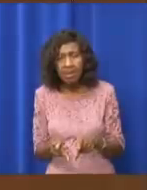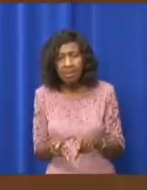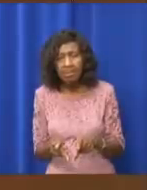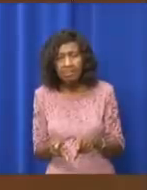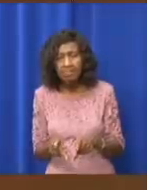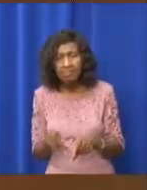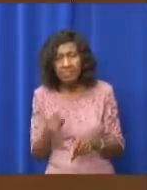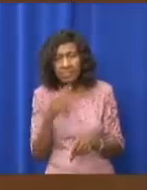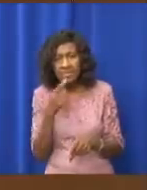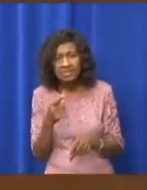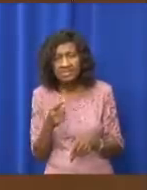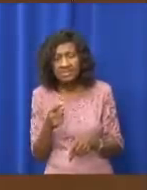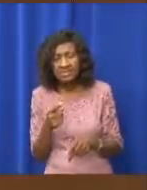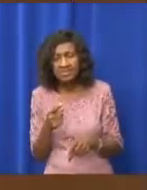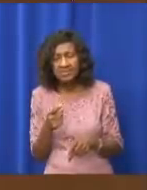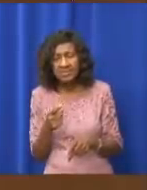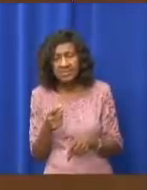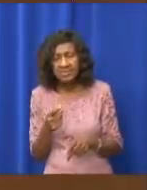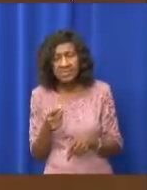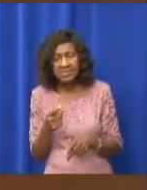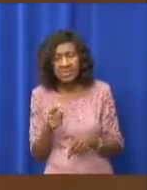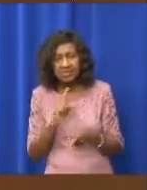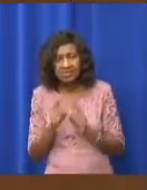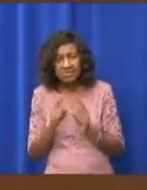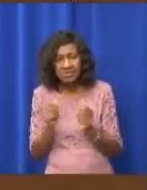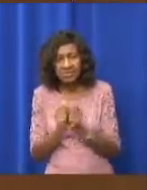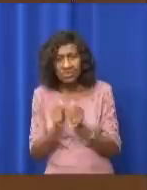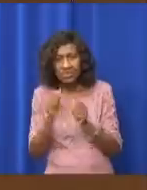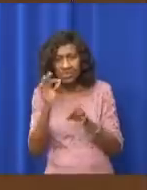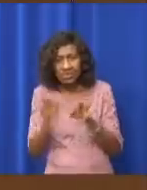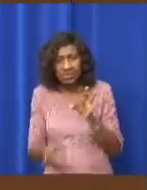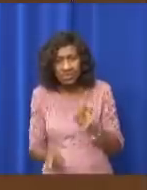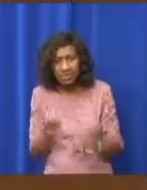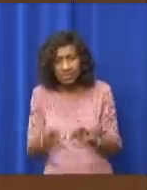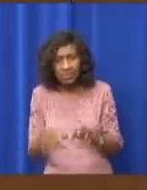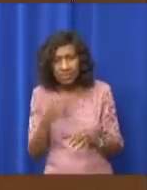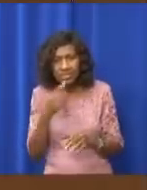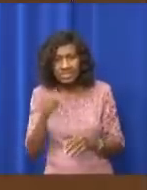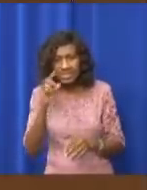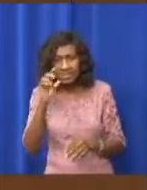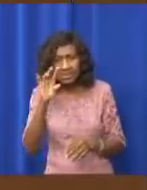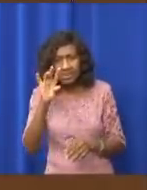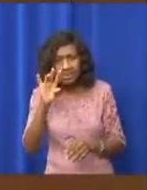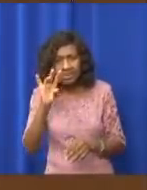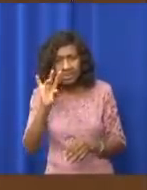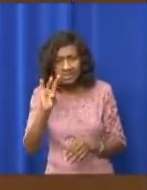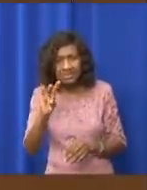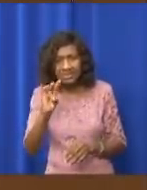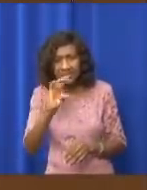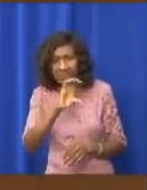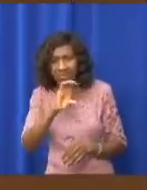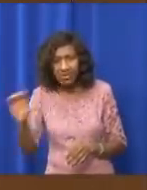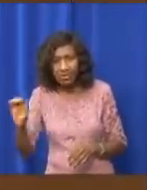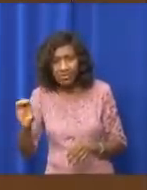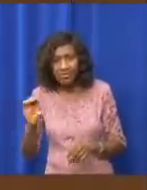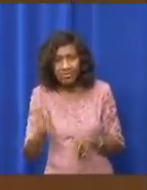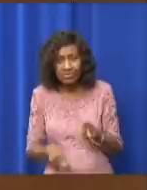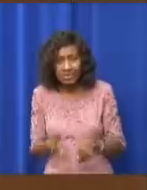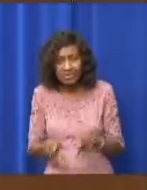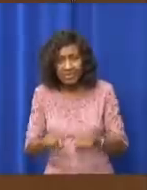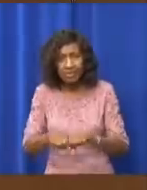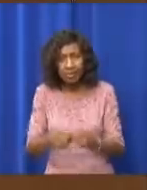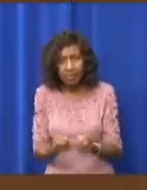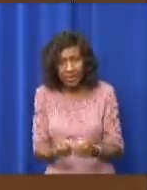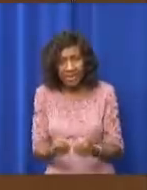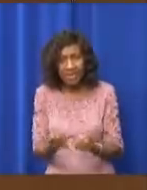we have to work that out with the courts and the DPP, but to date we have made 700, or we have detected 700 breaches of soft and